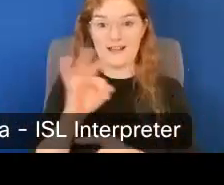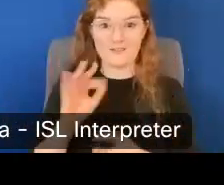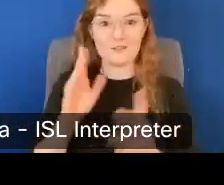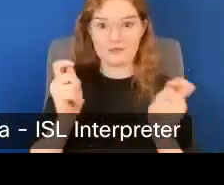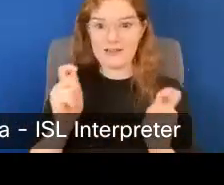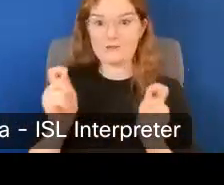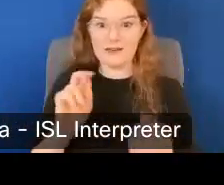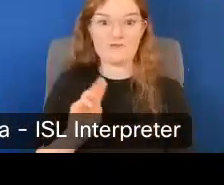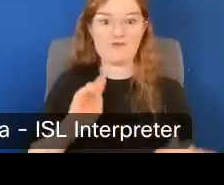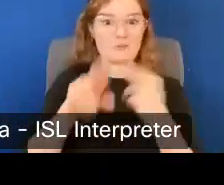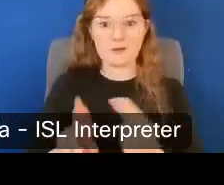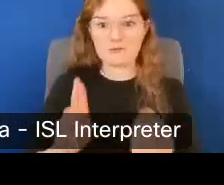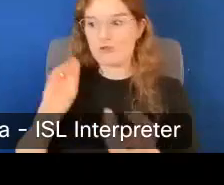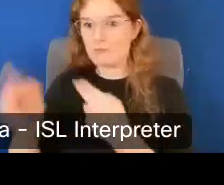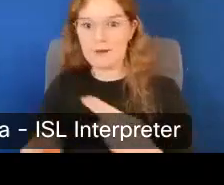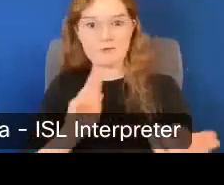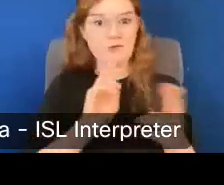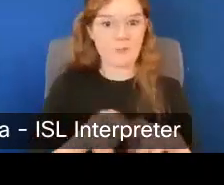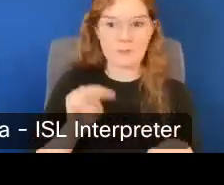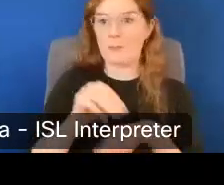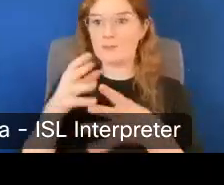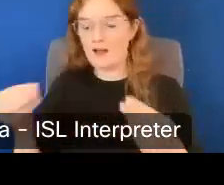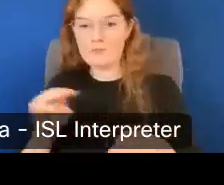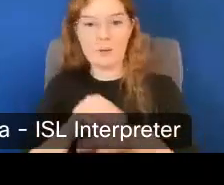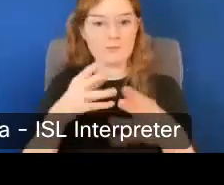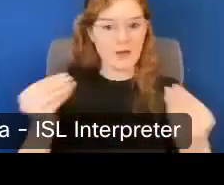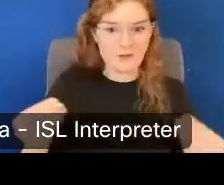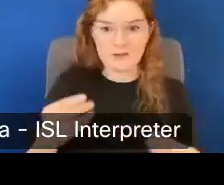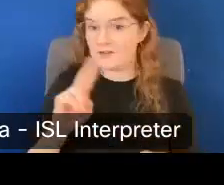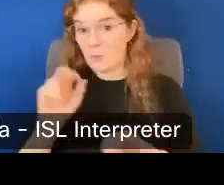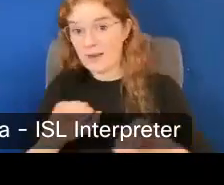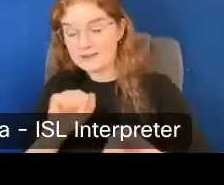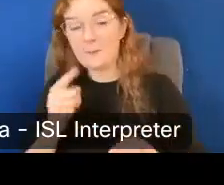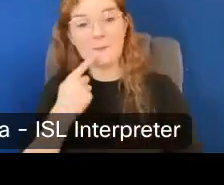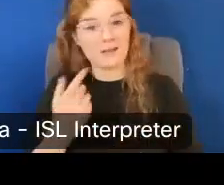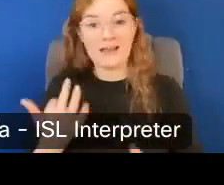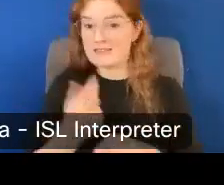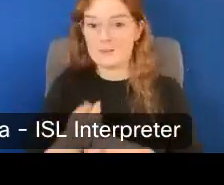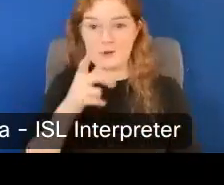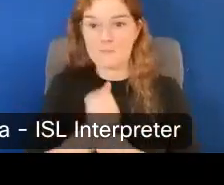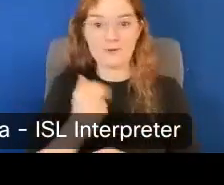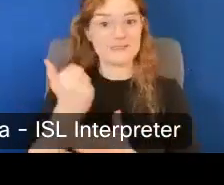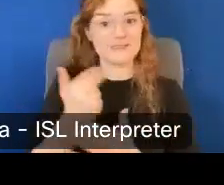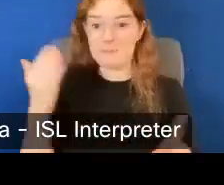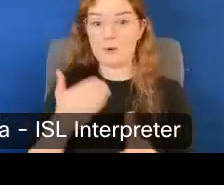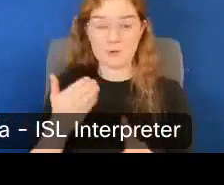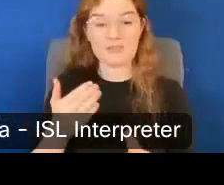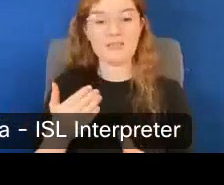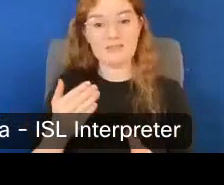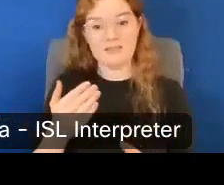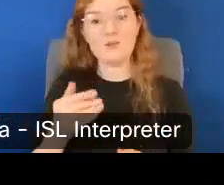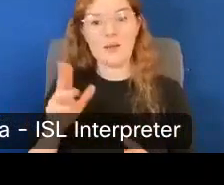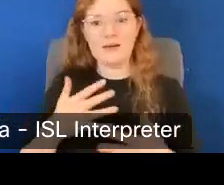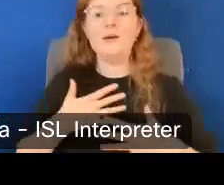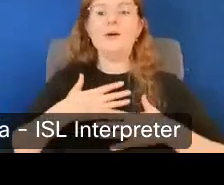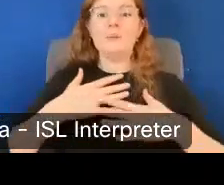to respond and to solve problems there and then and not wait. So whenever you're talking about the design approaches, when you can kind of have a